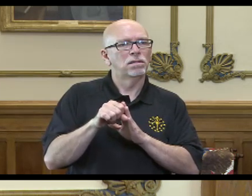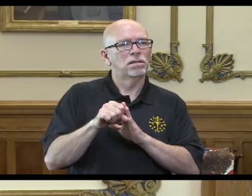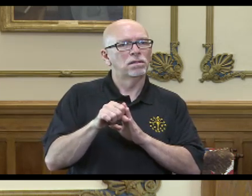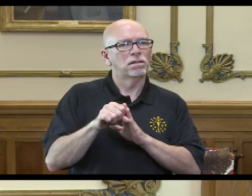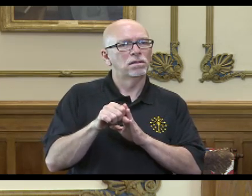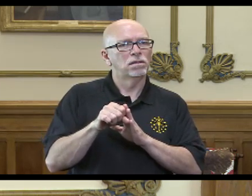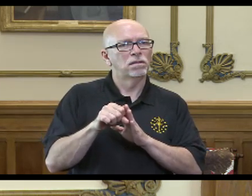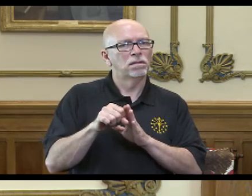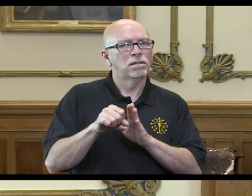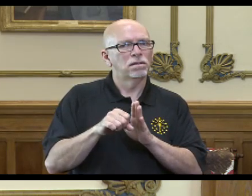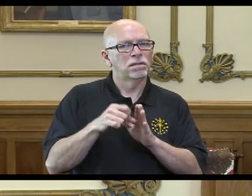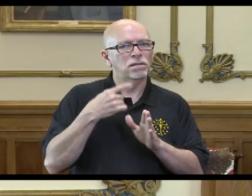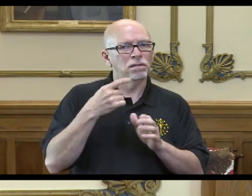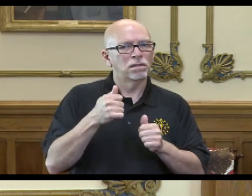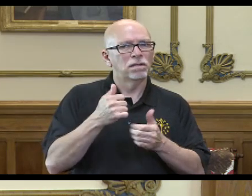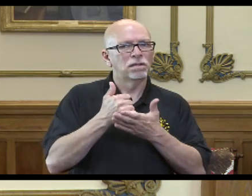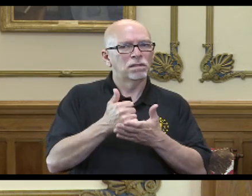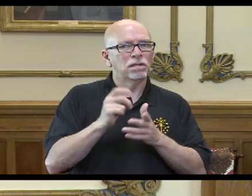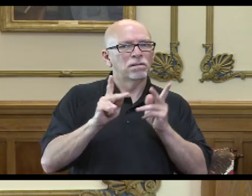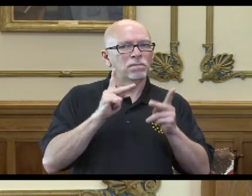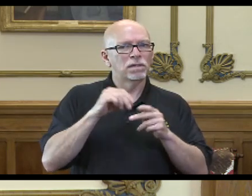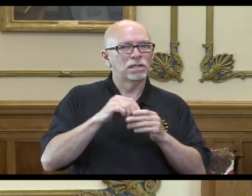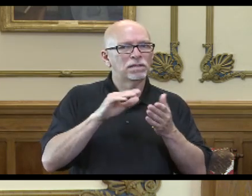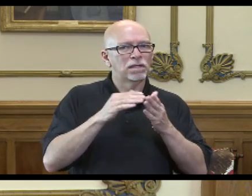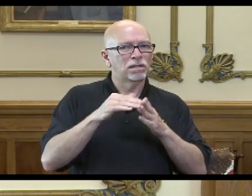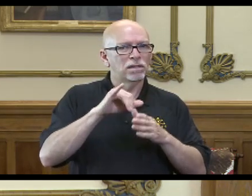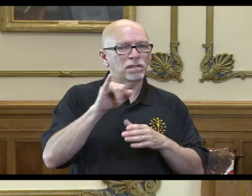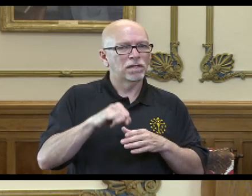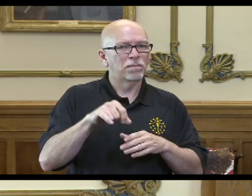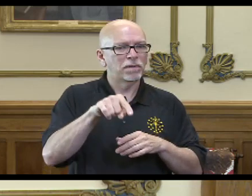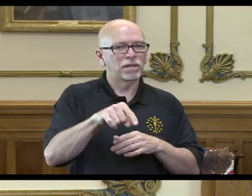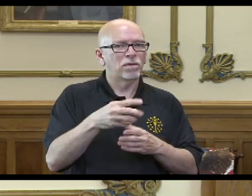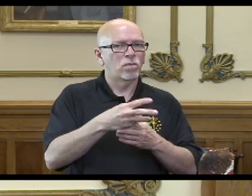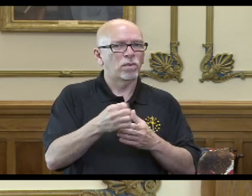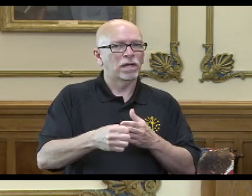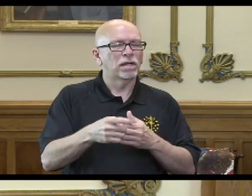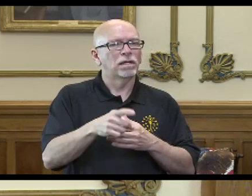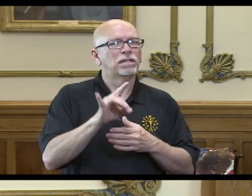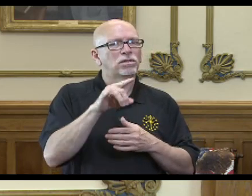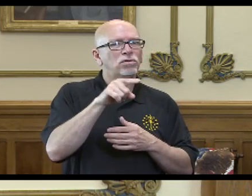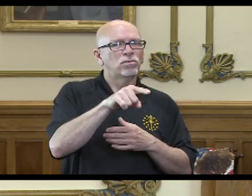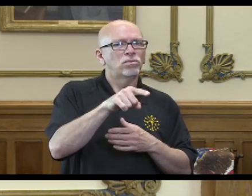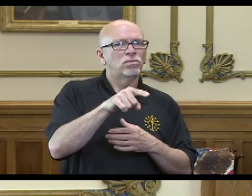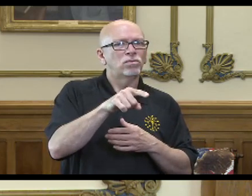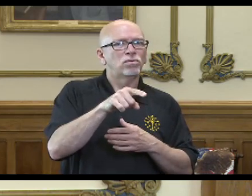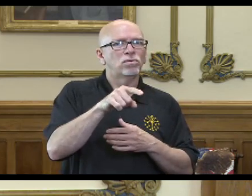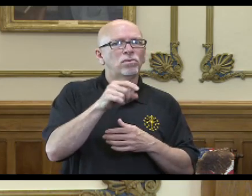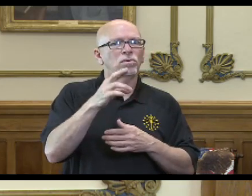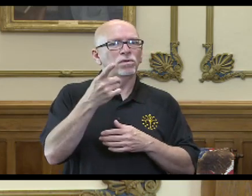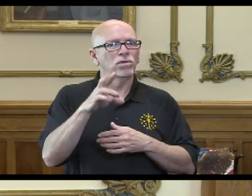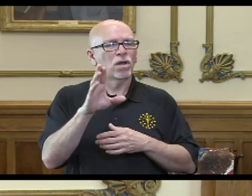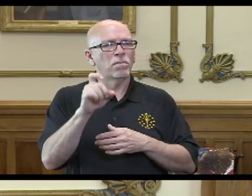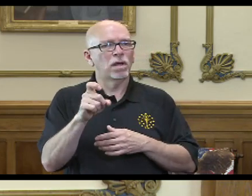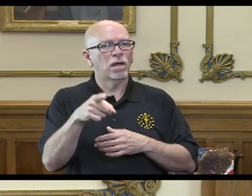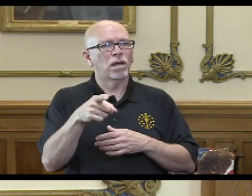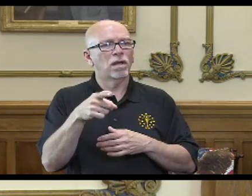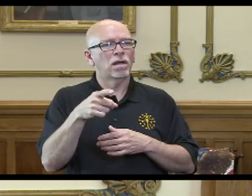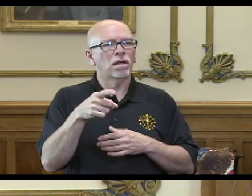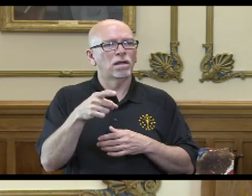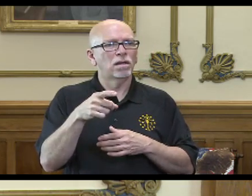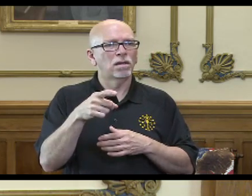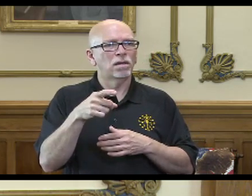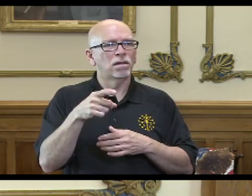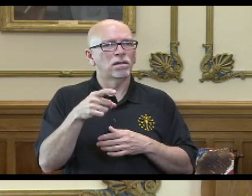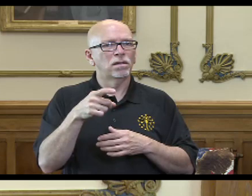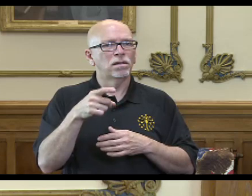safe and protect businesses in downtown Indianapolis this coming weekend? Did you or Hogshead make a mistake not having more